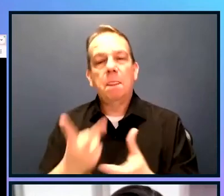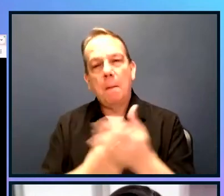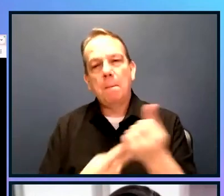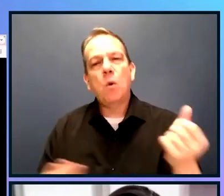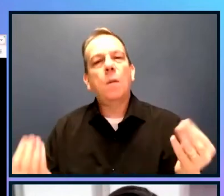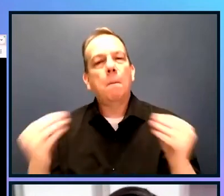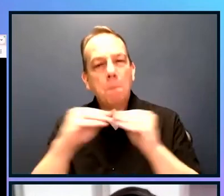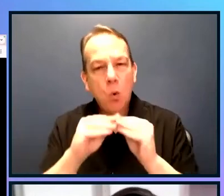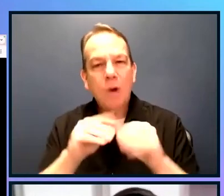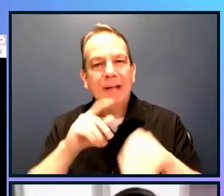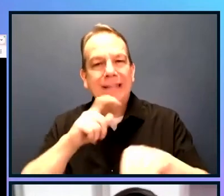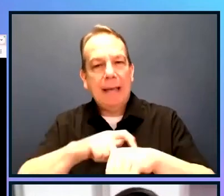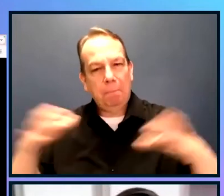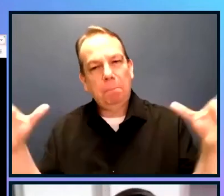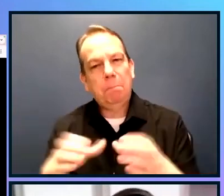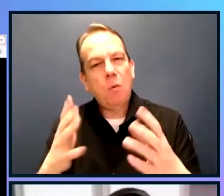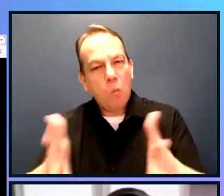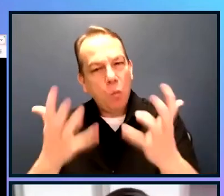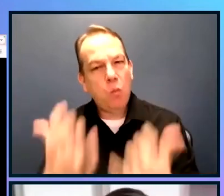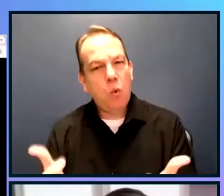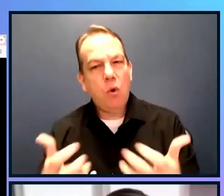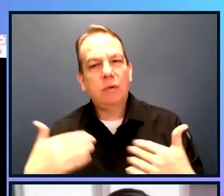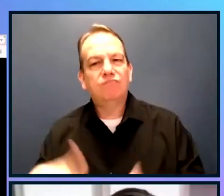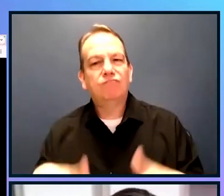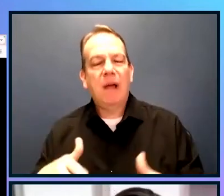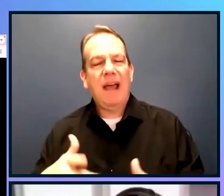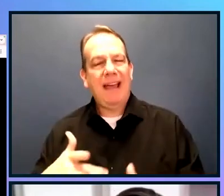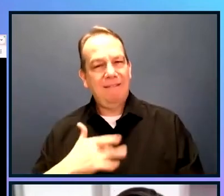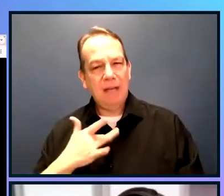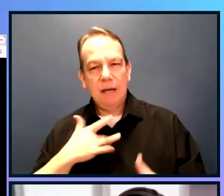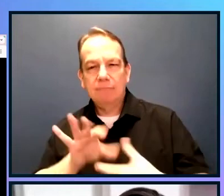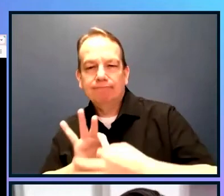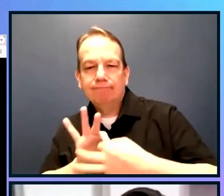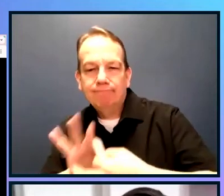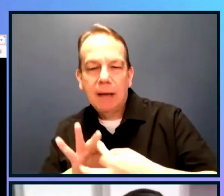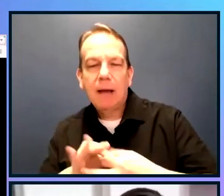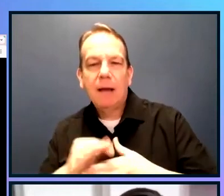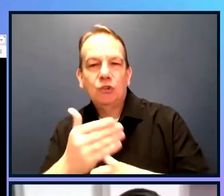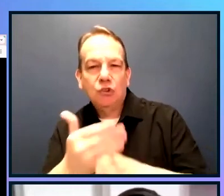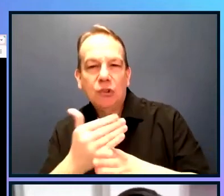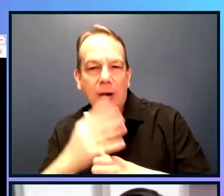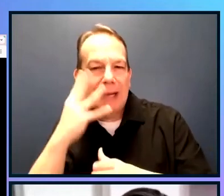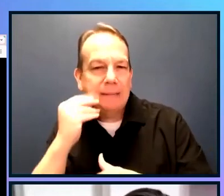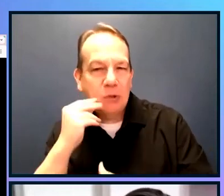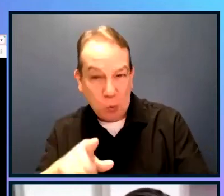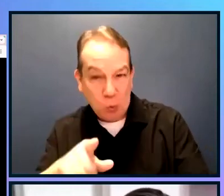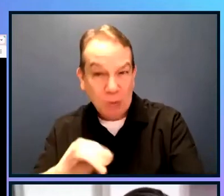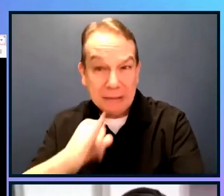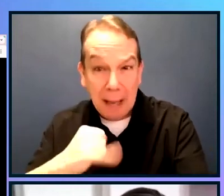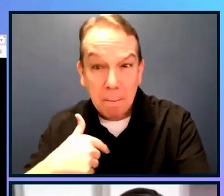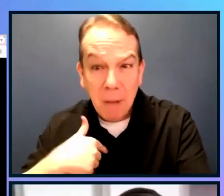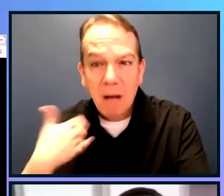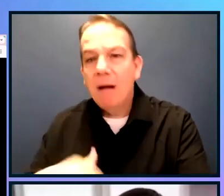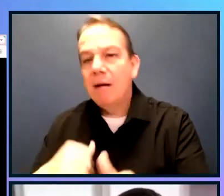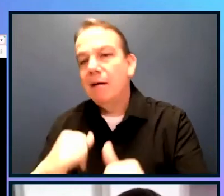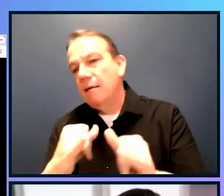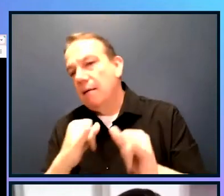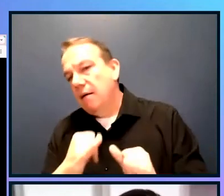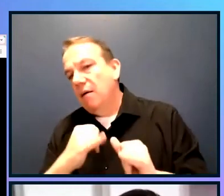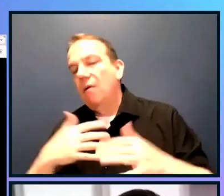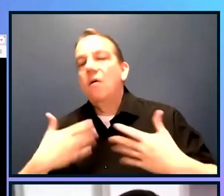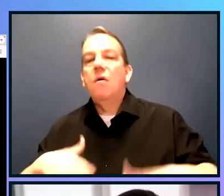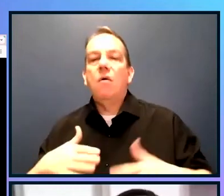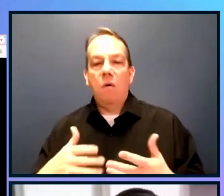time together. They found connection in the shared experience of learning and working together towards